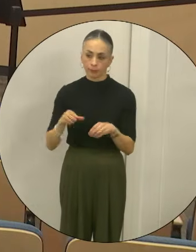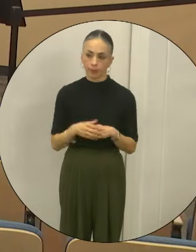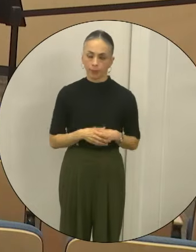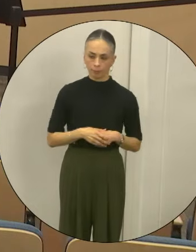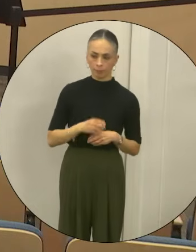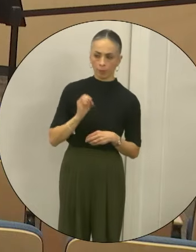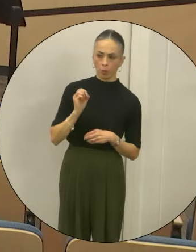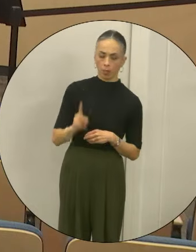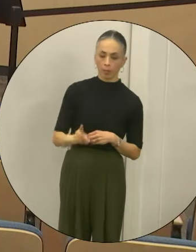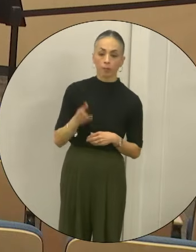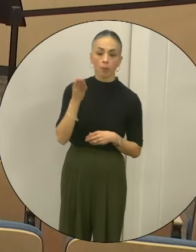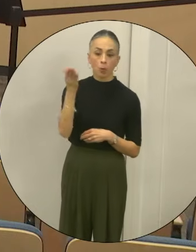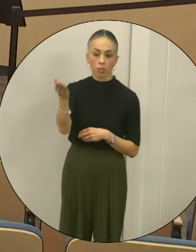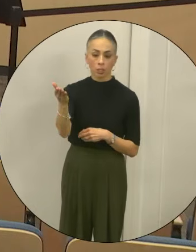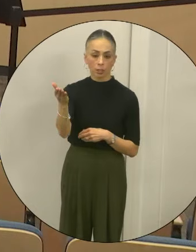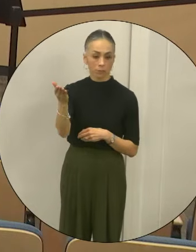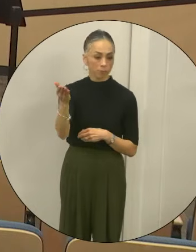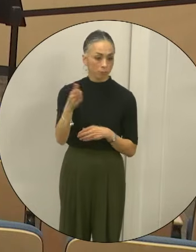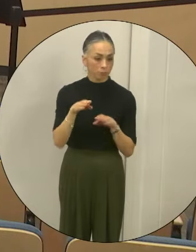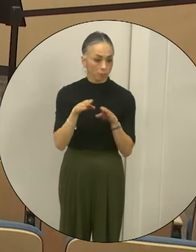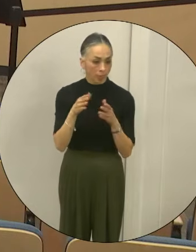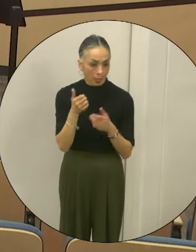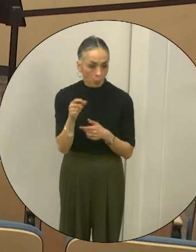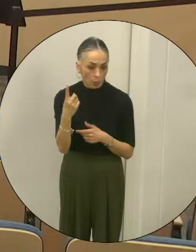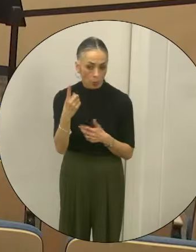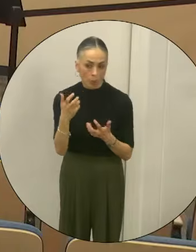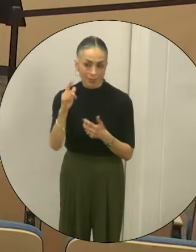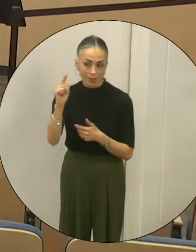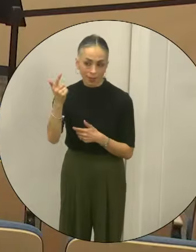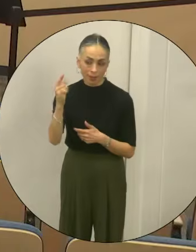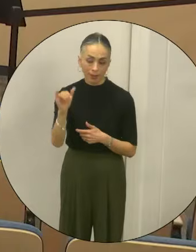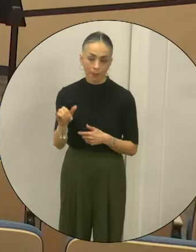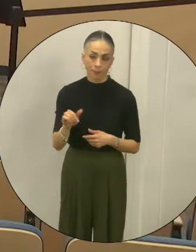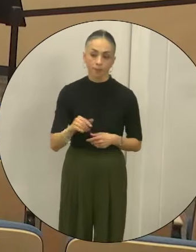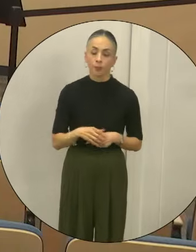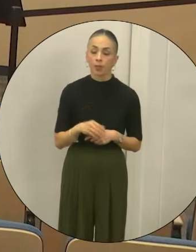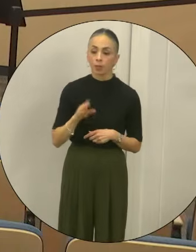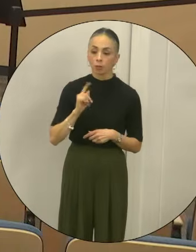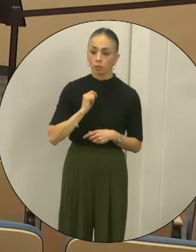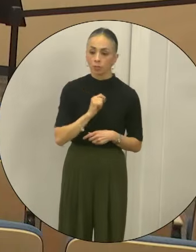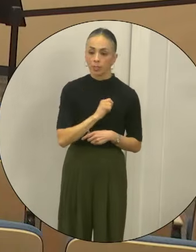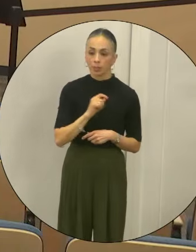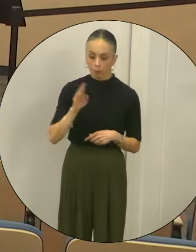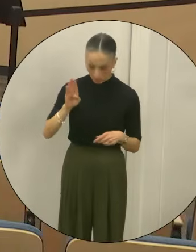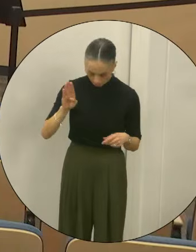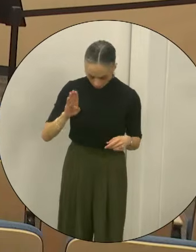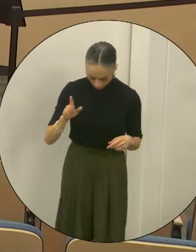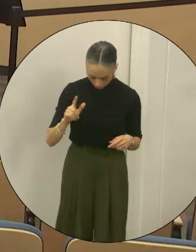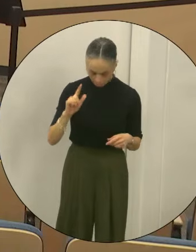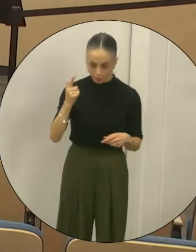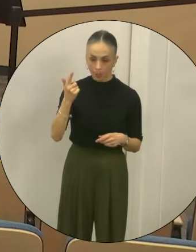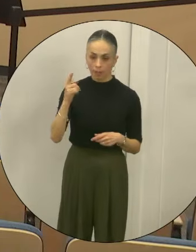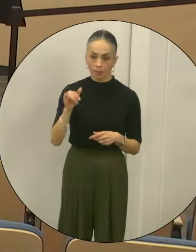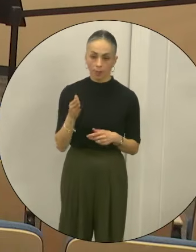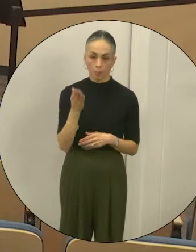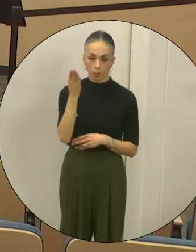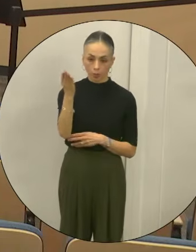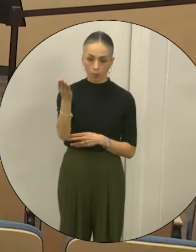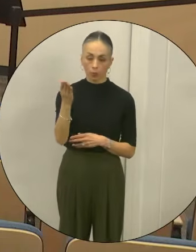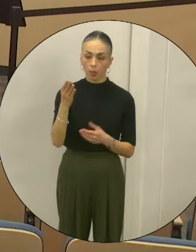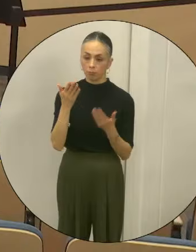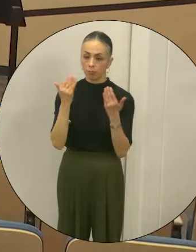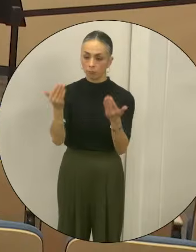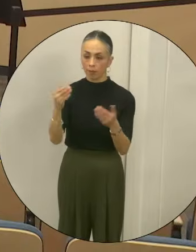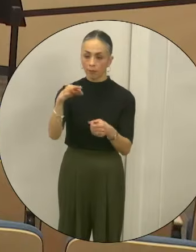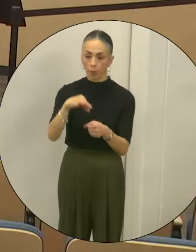Okay, we have a motion on the floor. Does anybody want to second that motion? Trustee Biasotti. I will second the motion. Okay, let's vote on that.